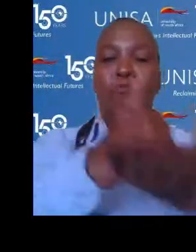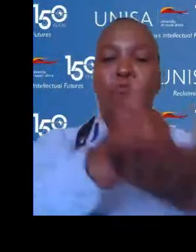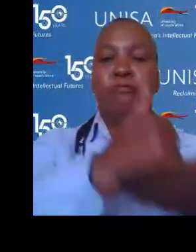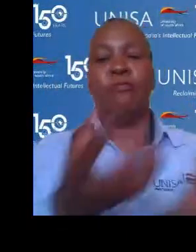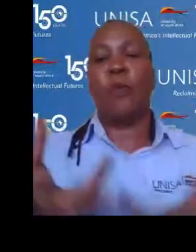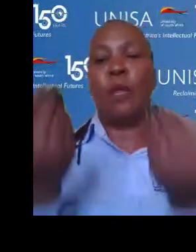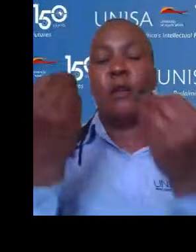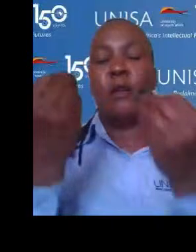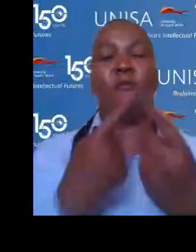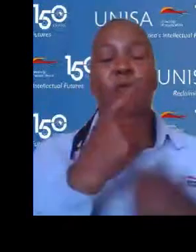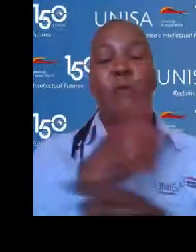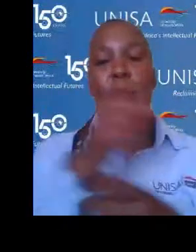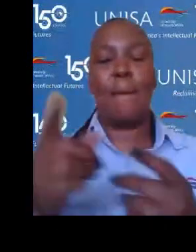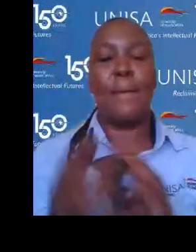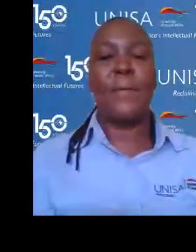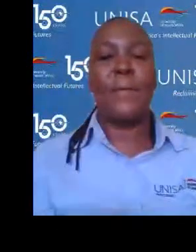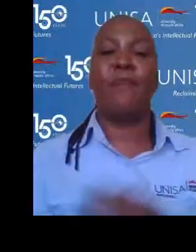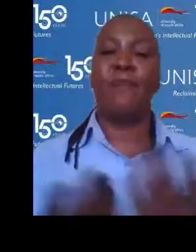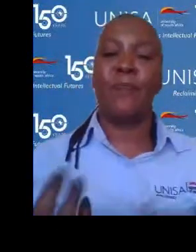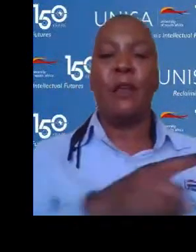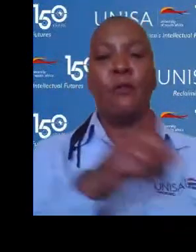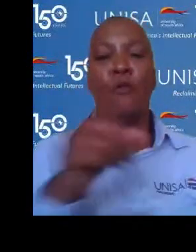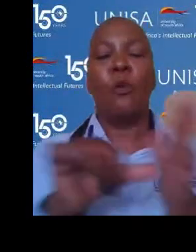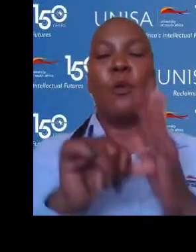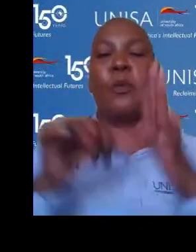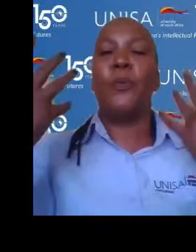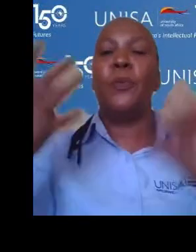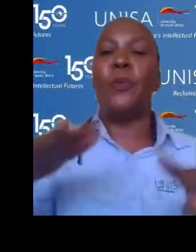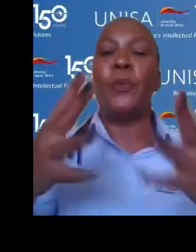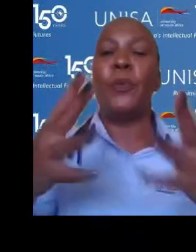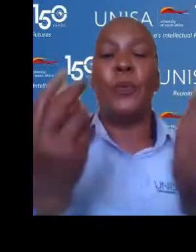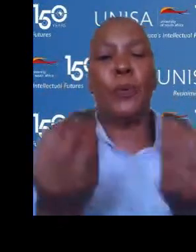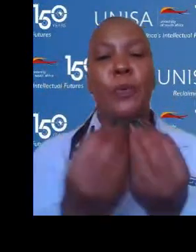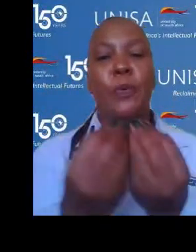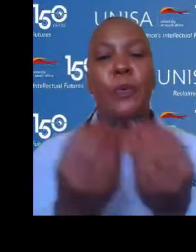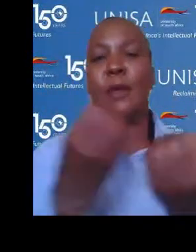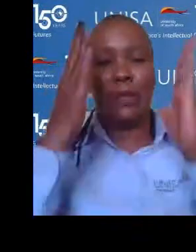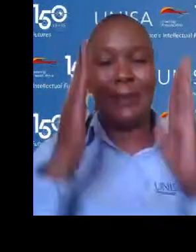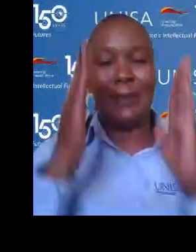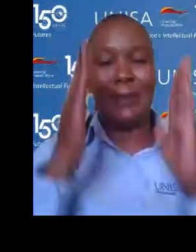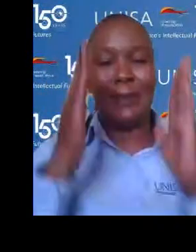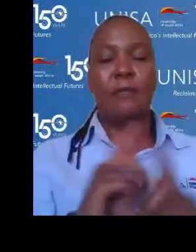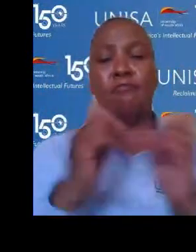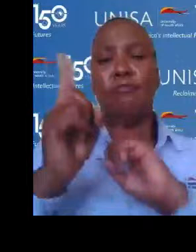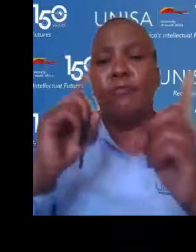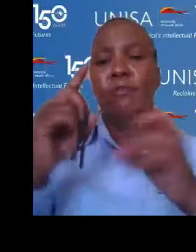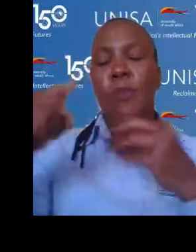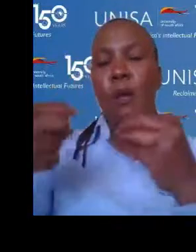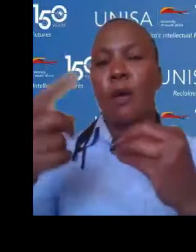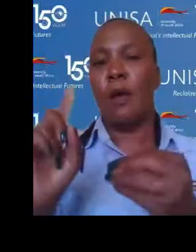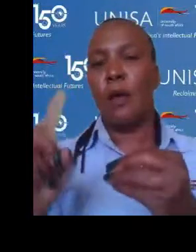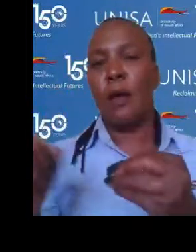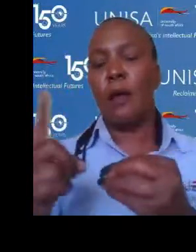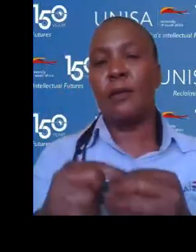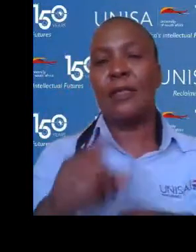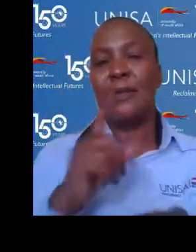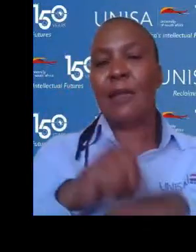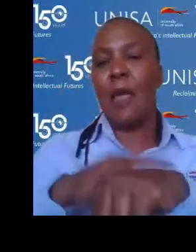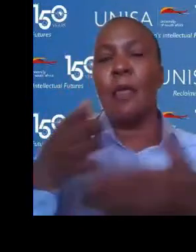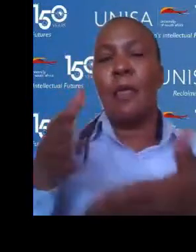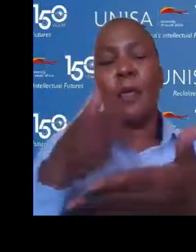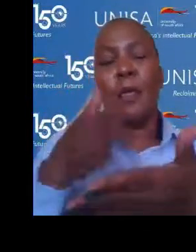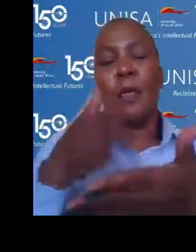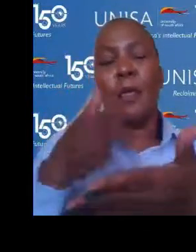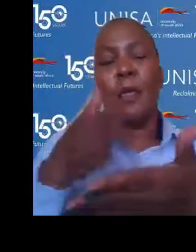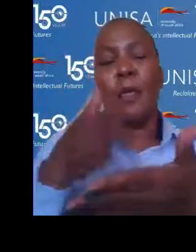them. So those are important things. Many of the students talk about lack of time, and we talked about